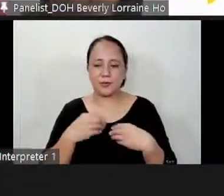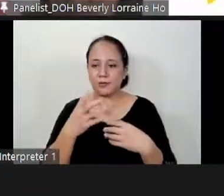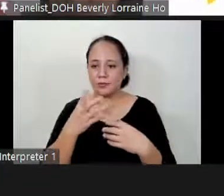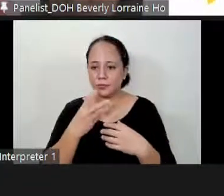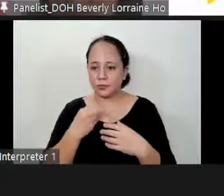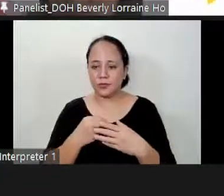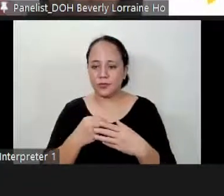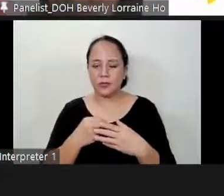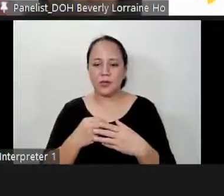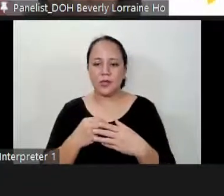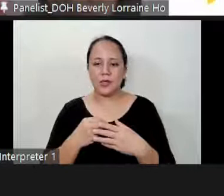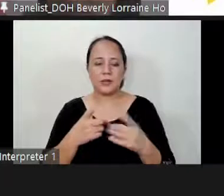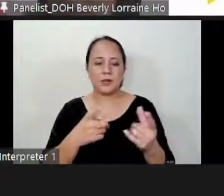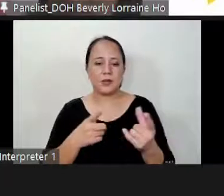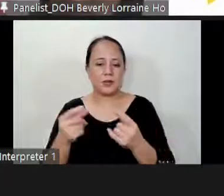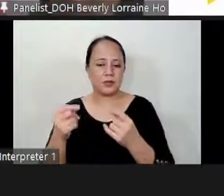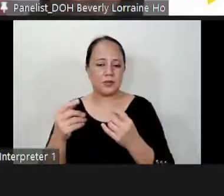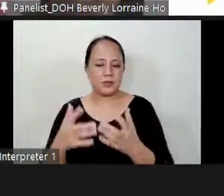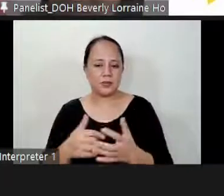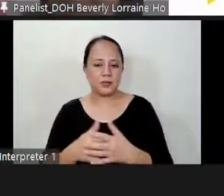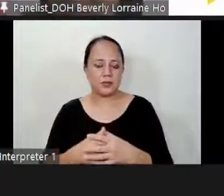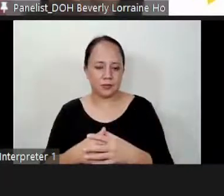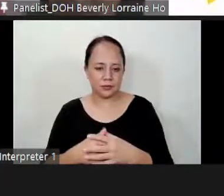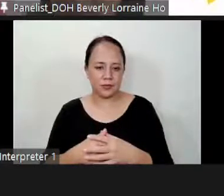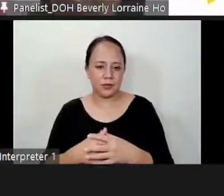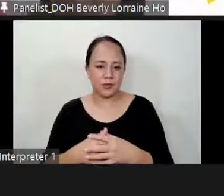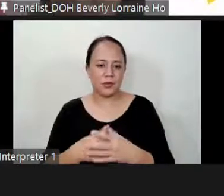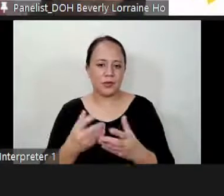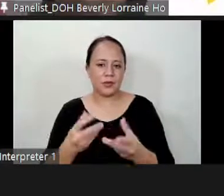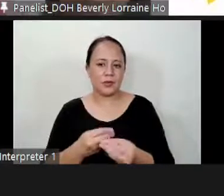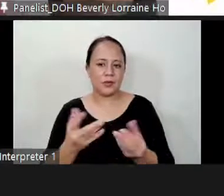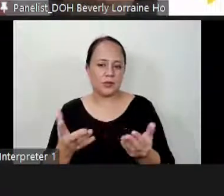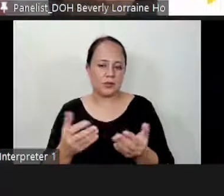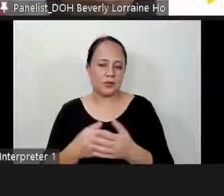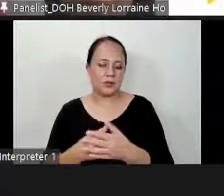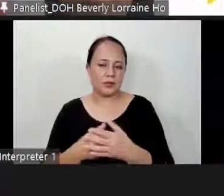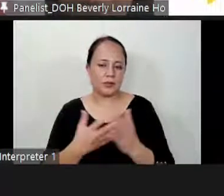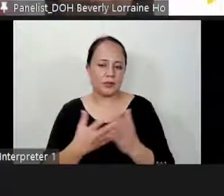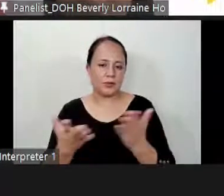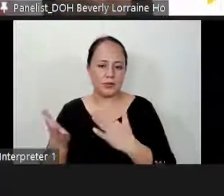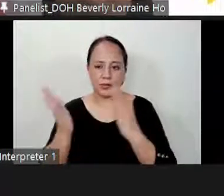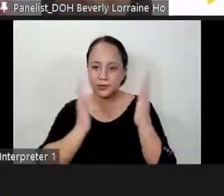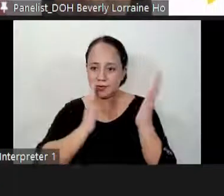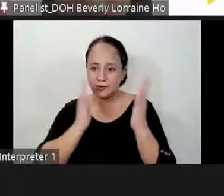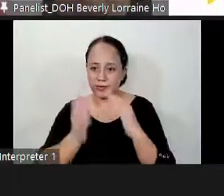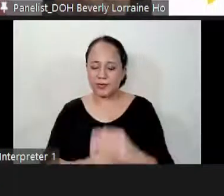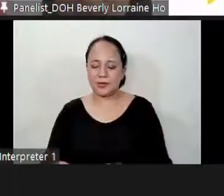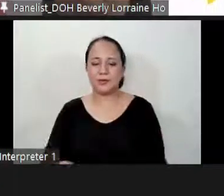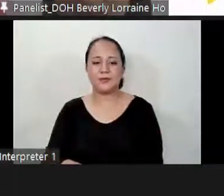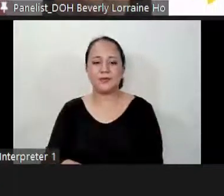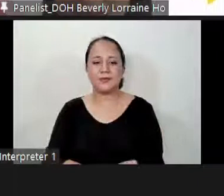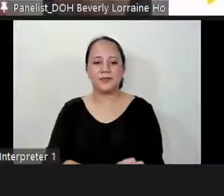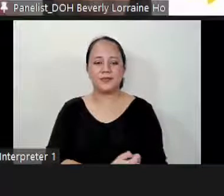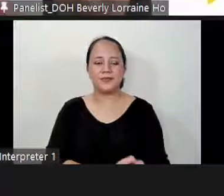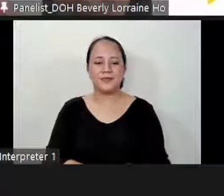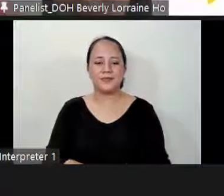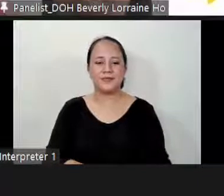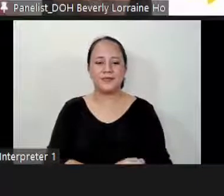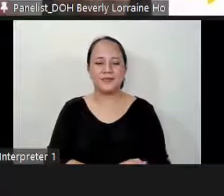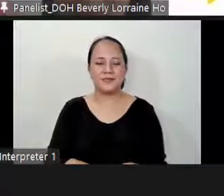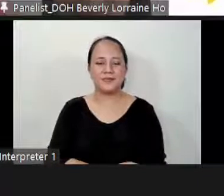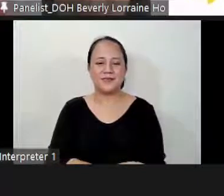the implementers, the one that will be delivering the services. So